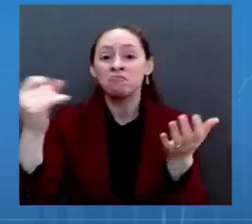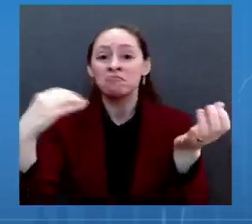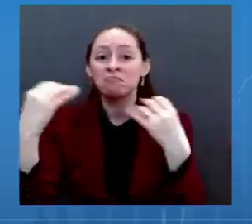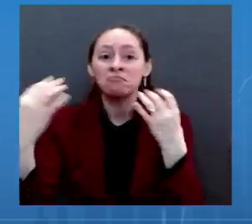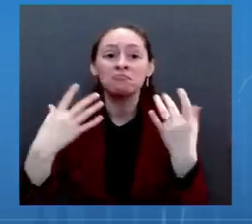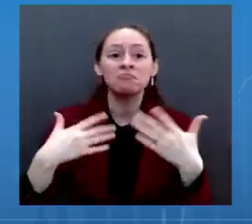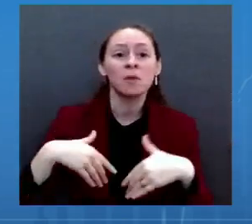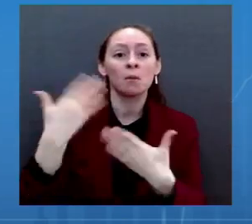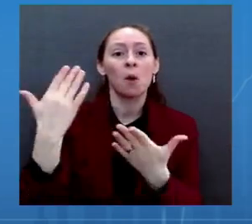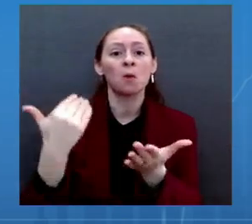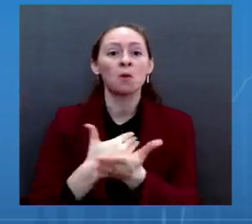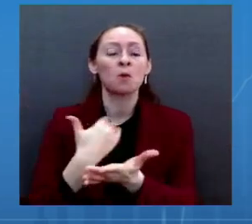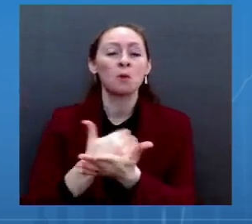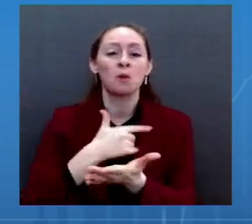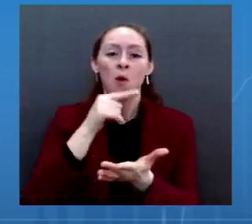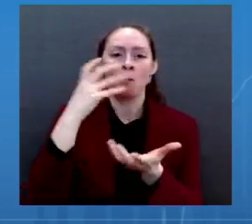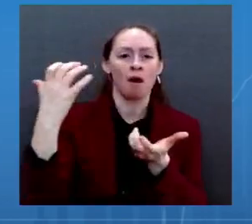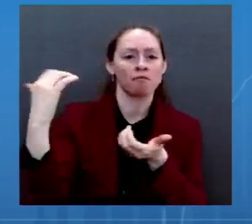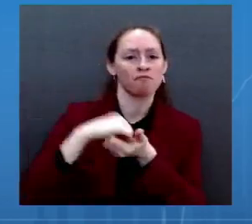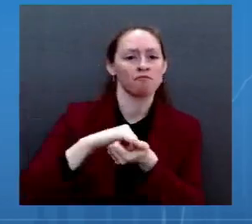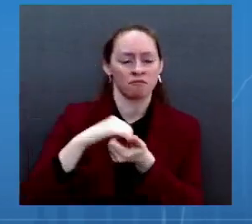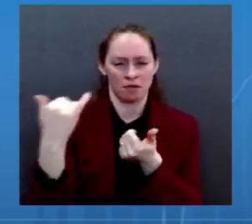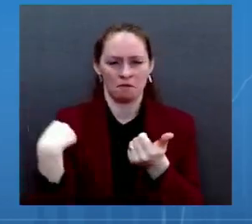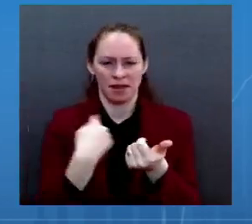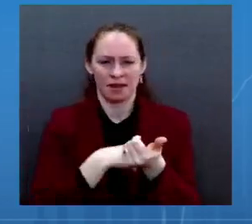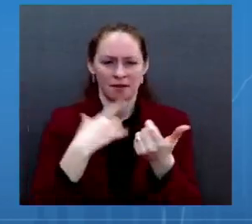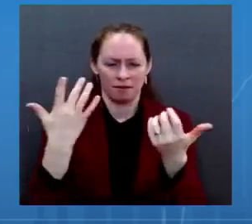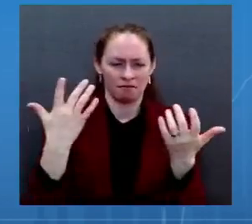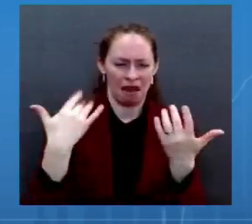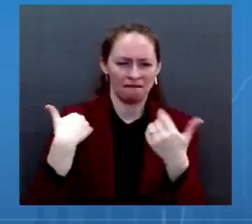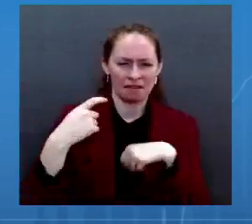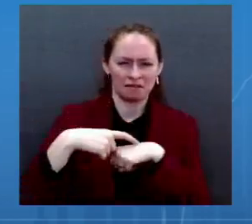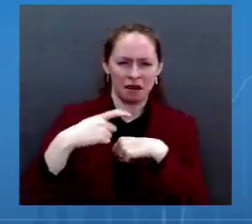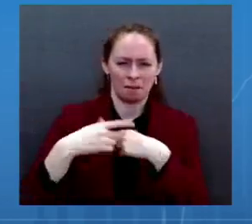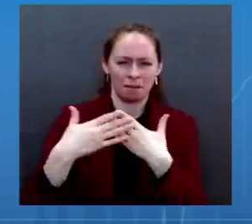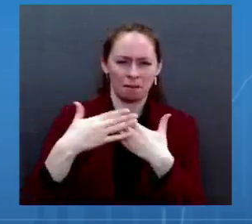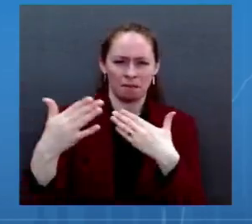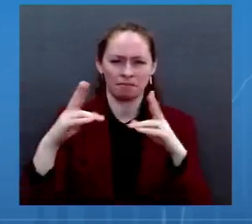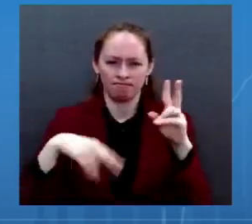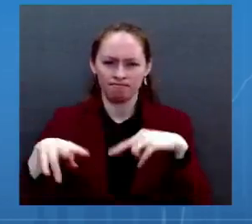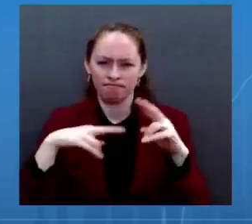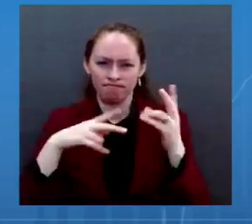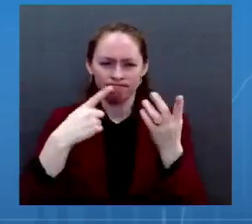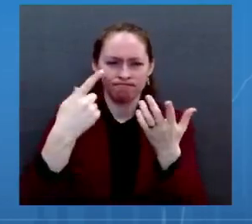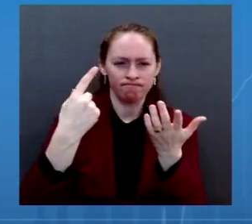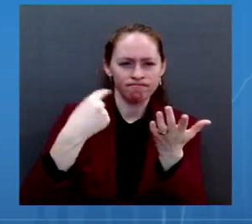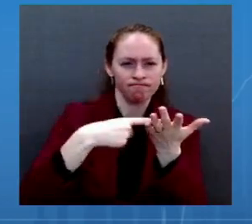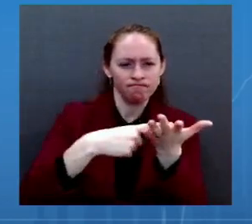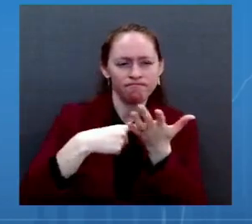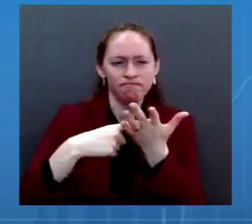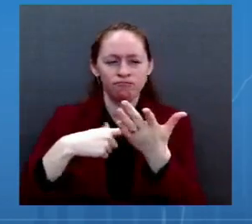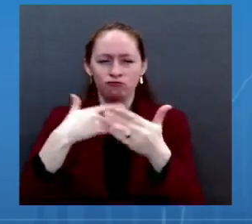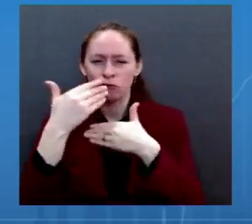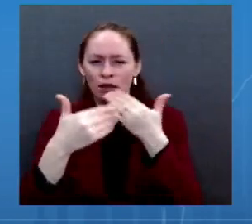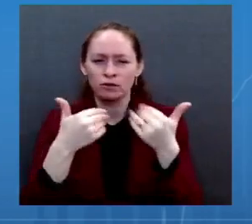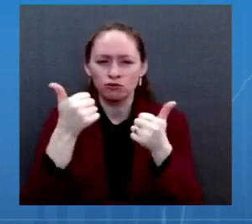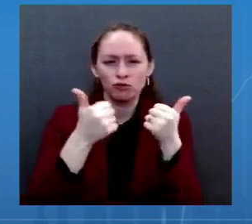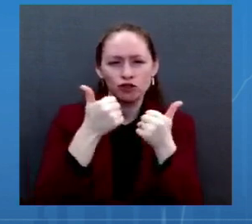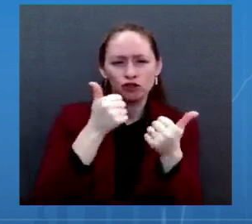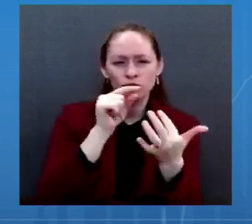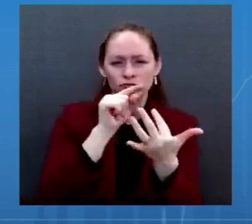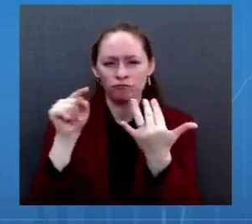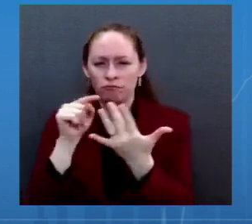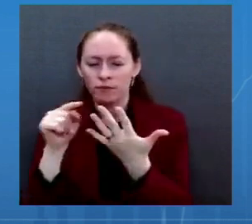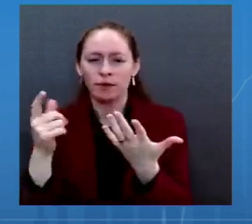or so. Americans will start receiving free tests in the coming weeks. We will set up a free and easy